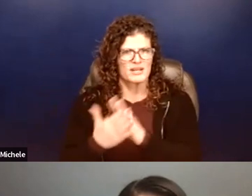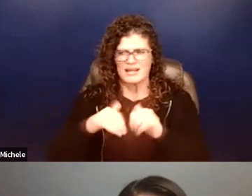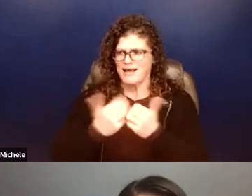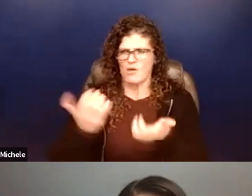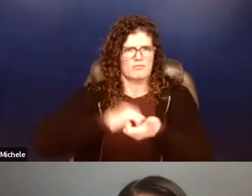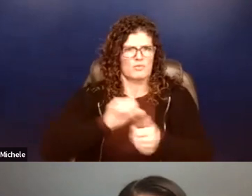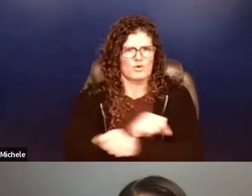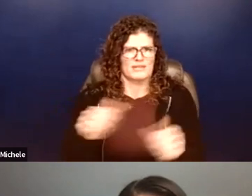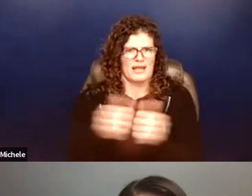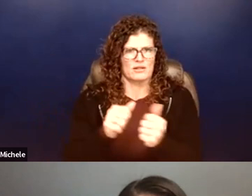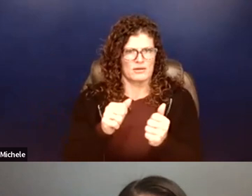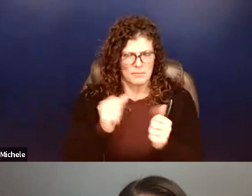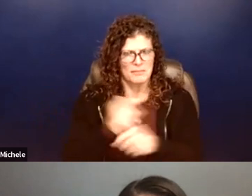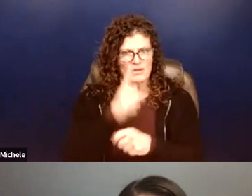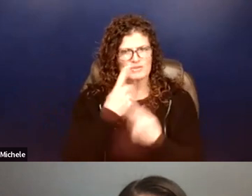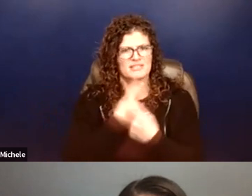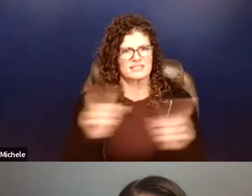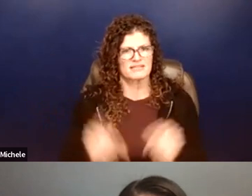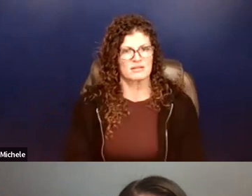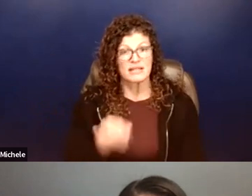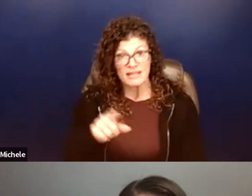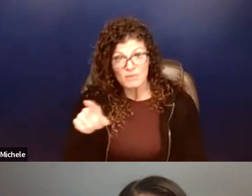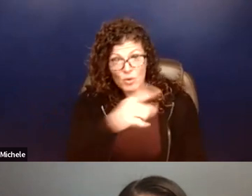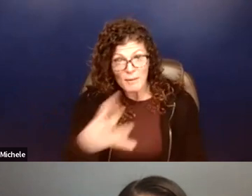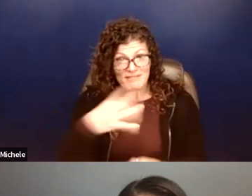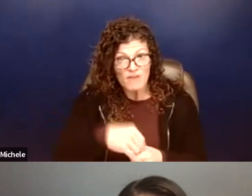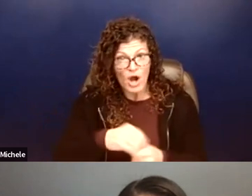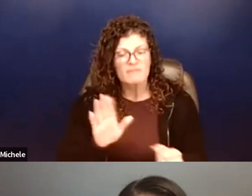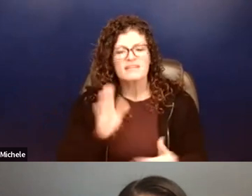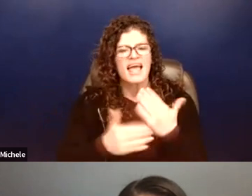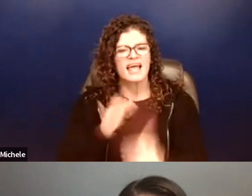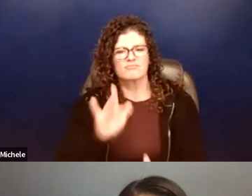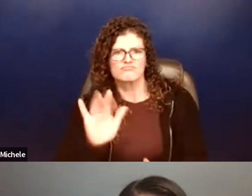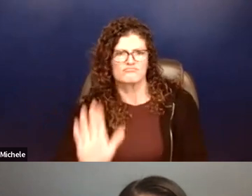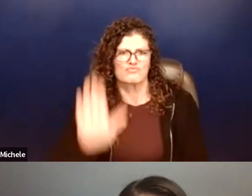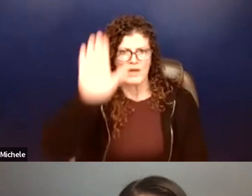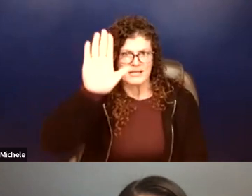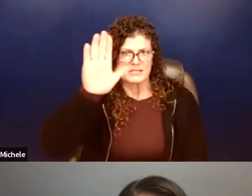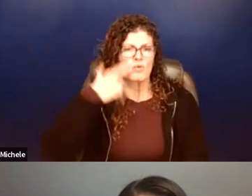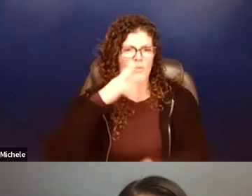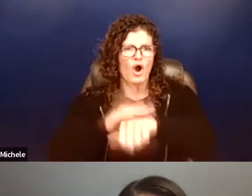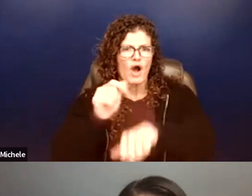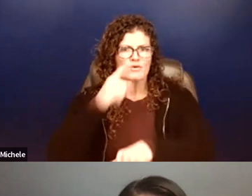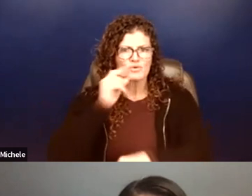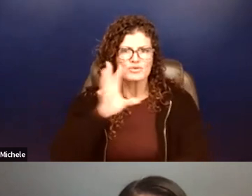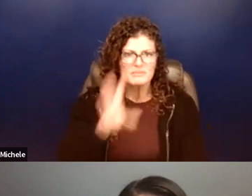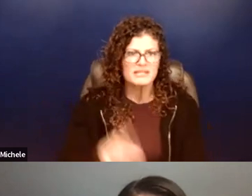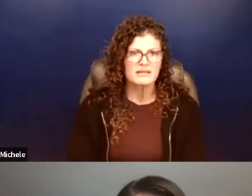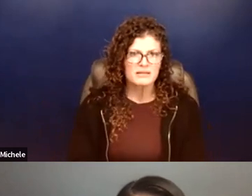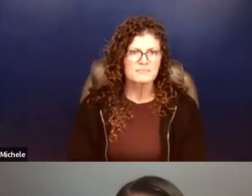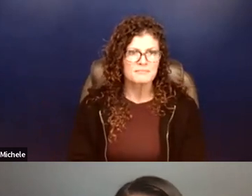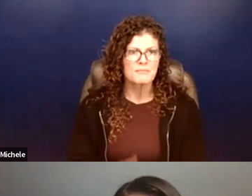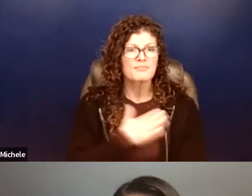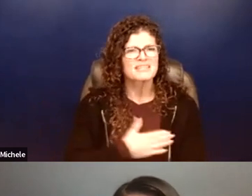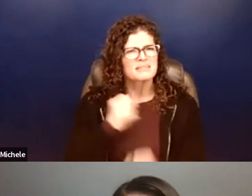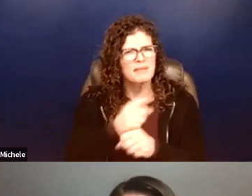participate, please use the raised hand feature and we will call on you to speak. Please be sure your name